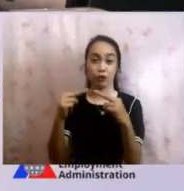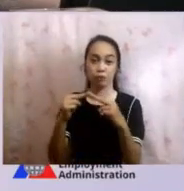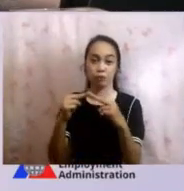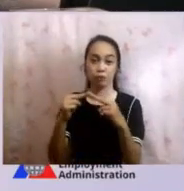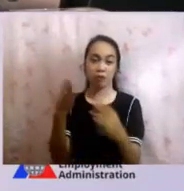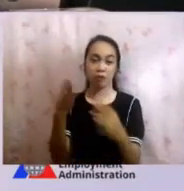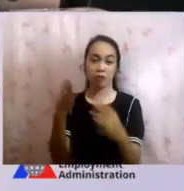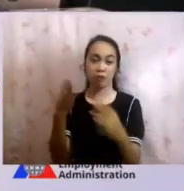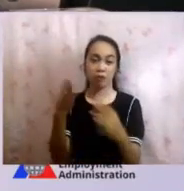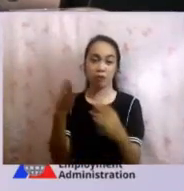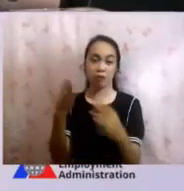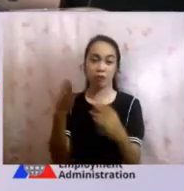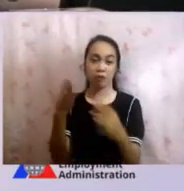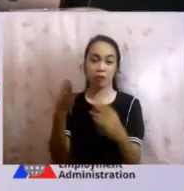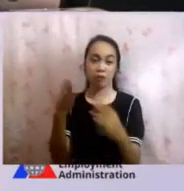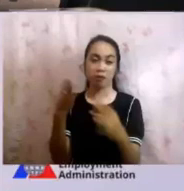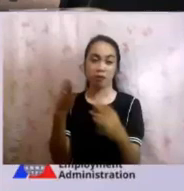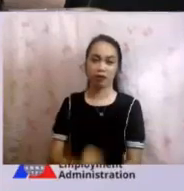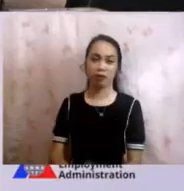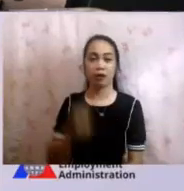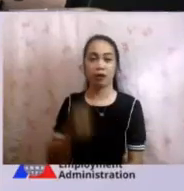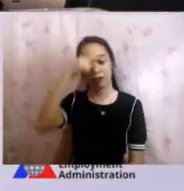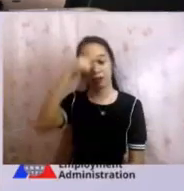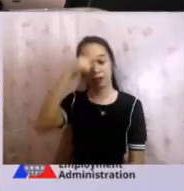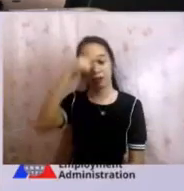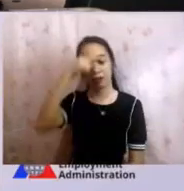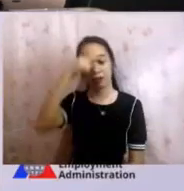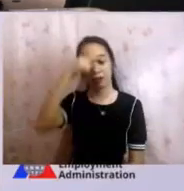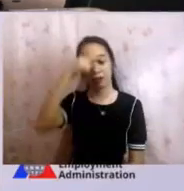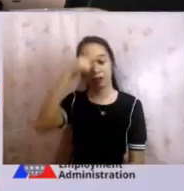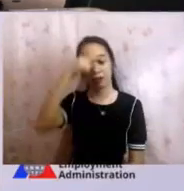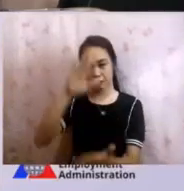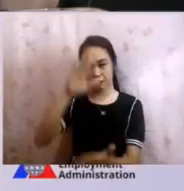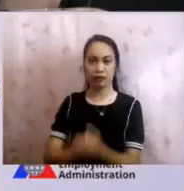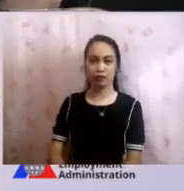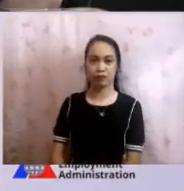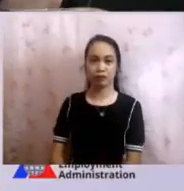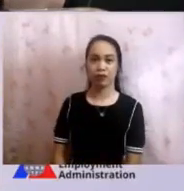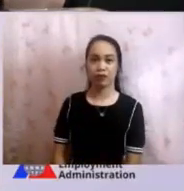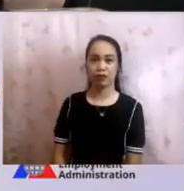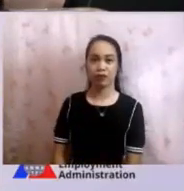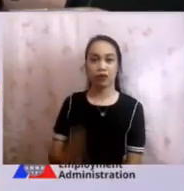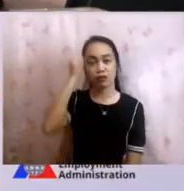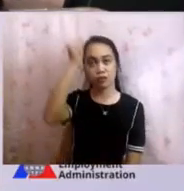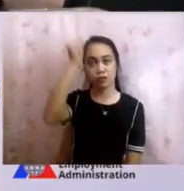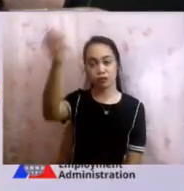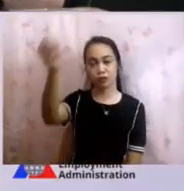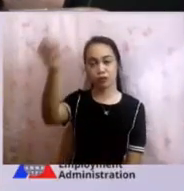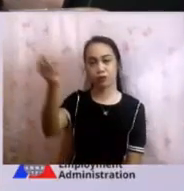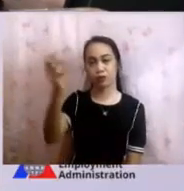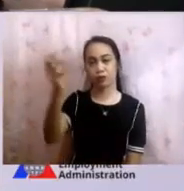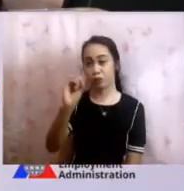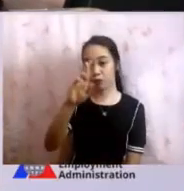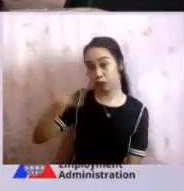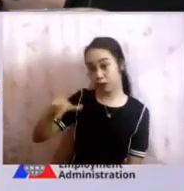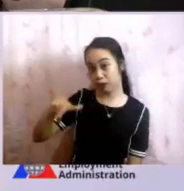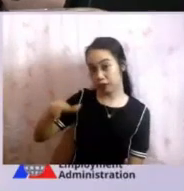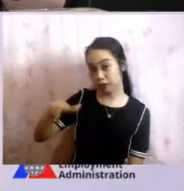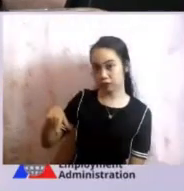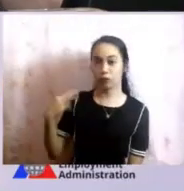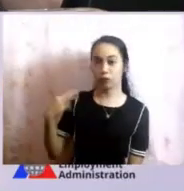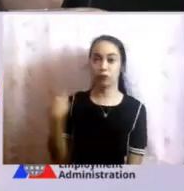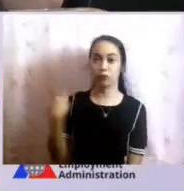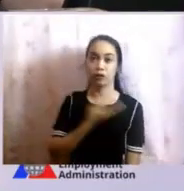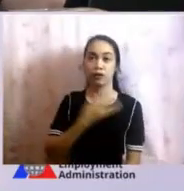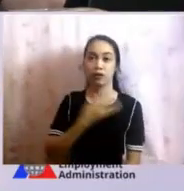like before nga like normal lang katong before the pandemic and so on, because guys, I believe that sooner or